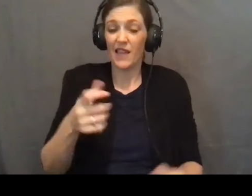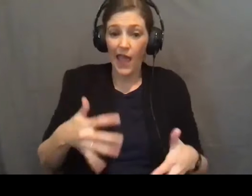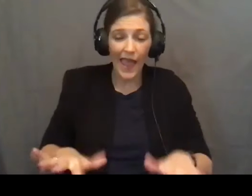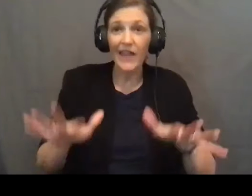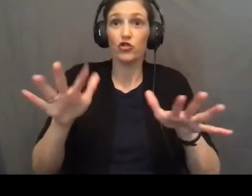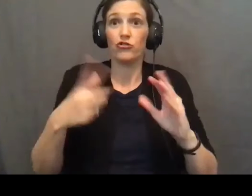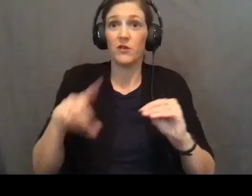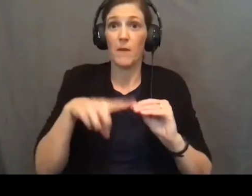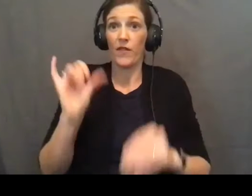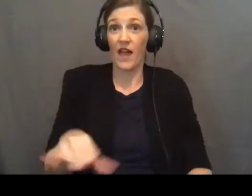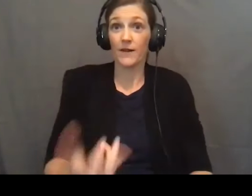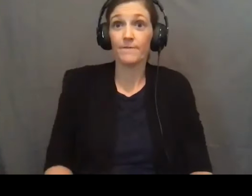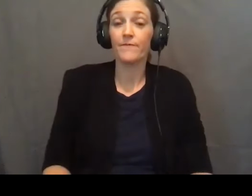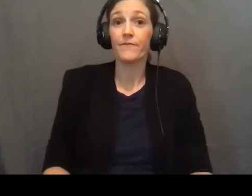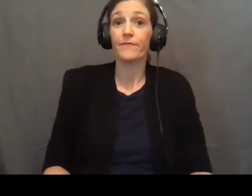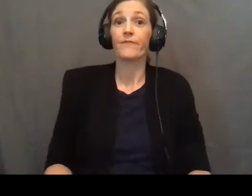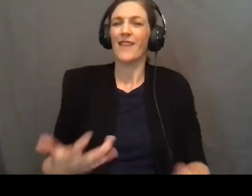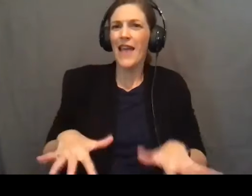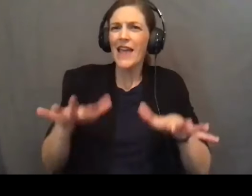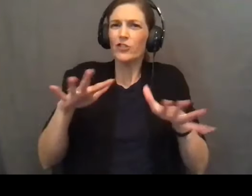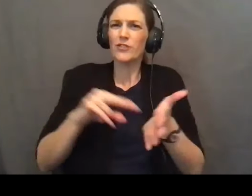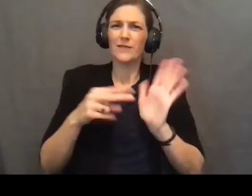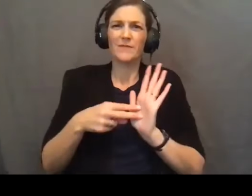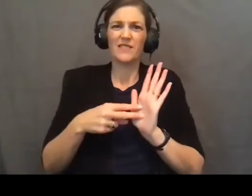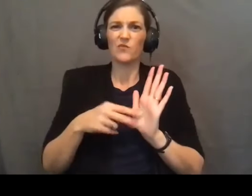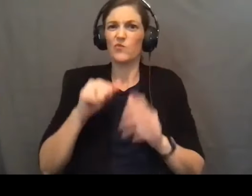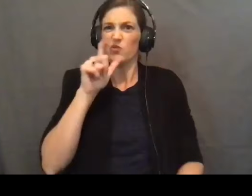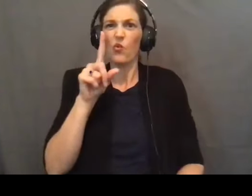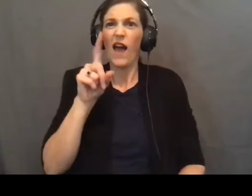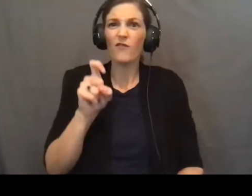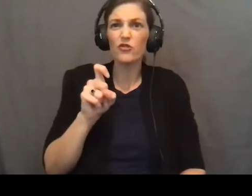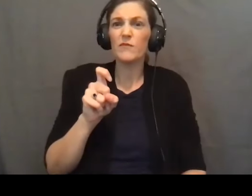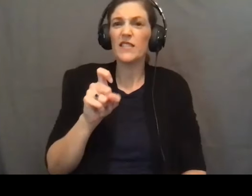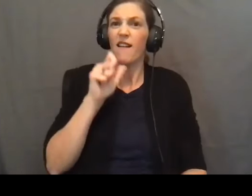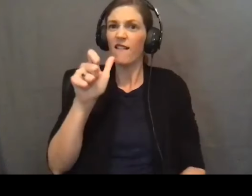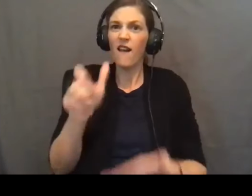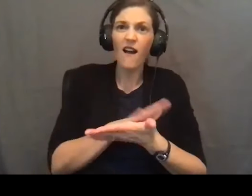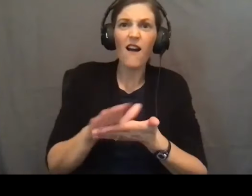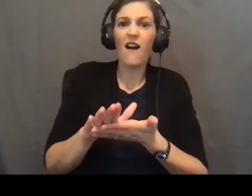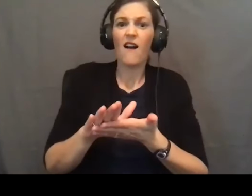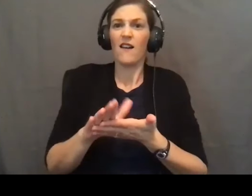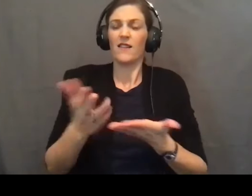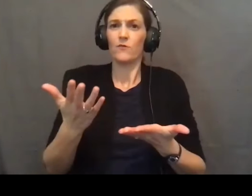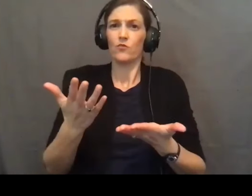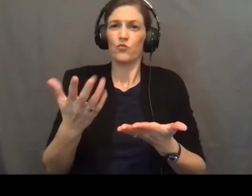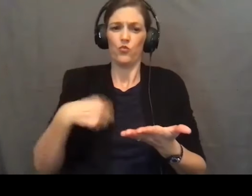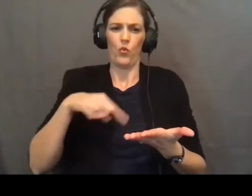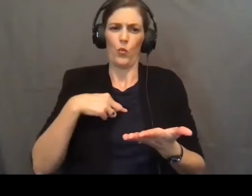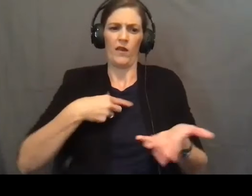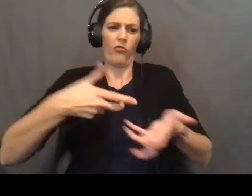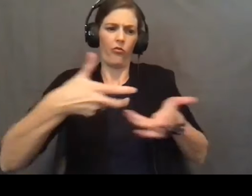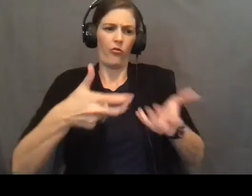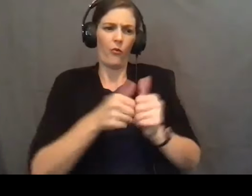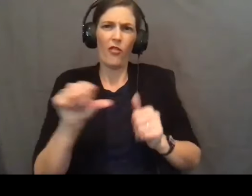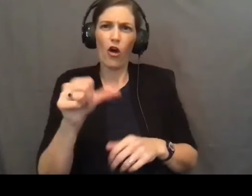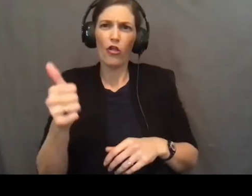about that. And when I anxious, it means we don't have to be ungracious or ungodly. When we treat others in an ungracious